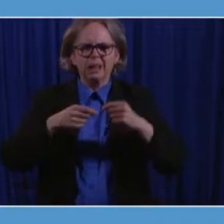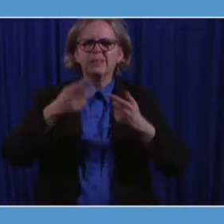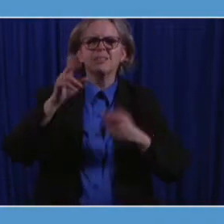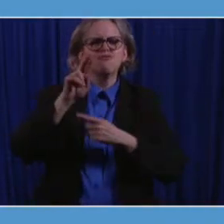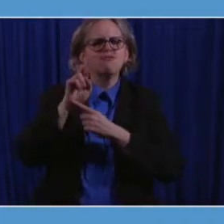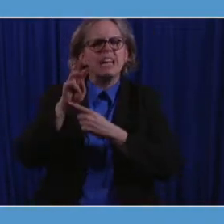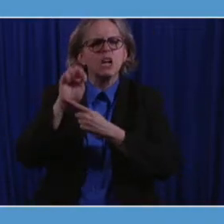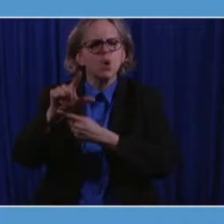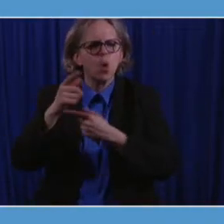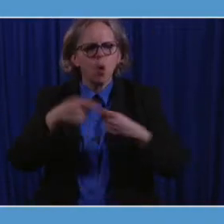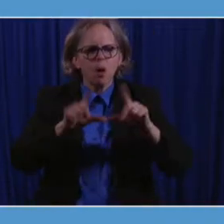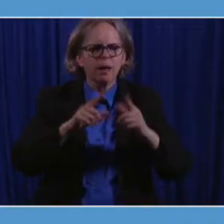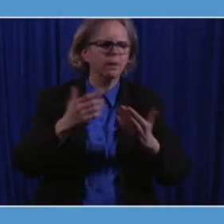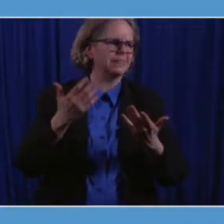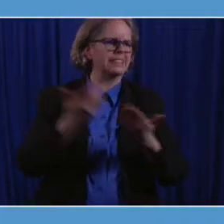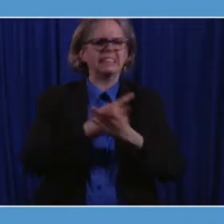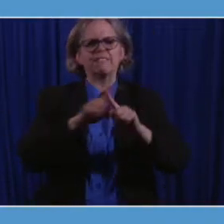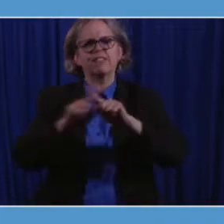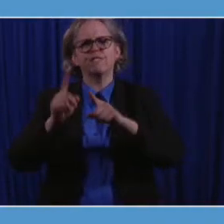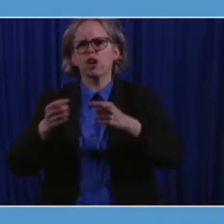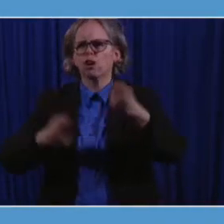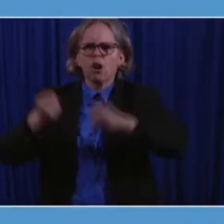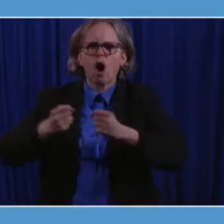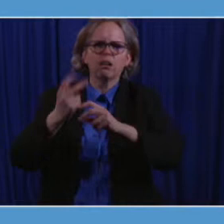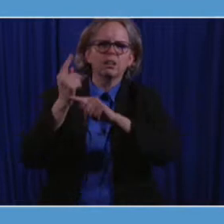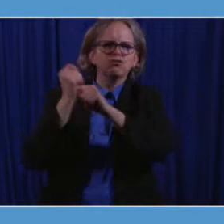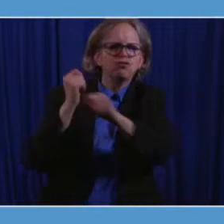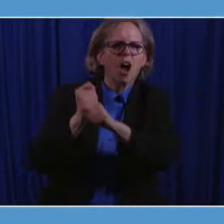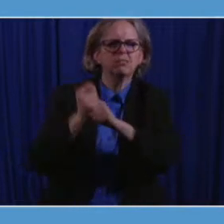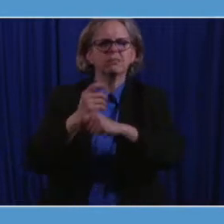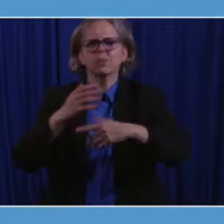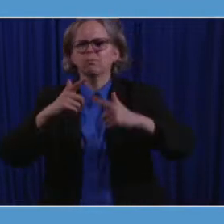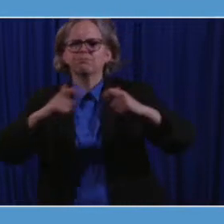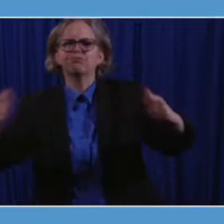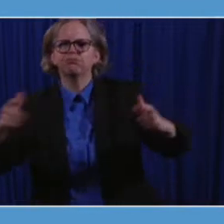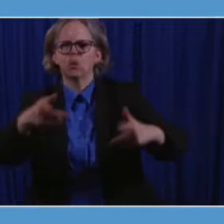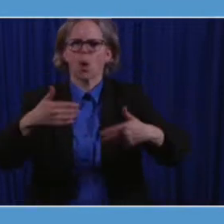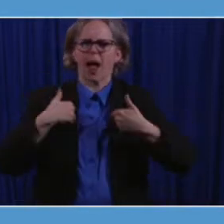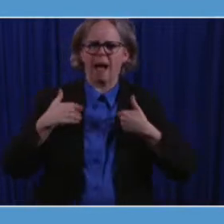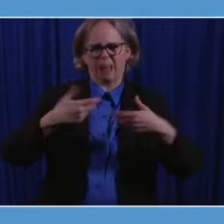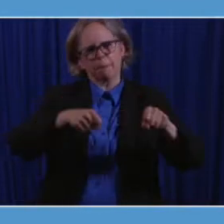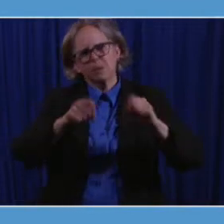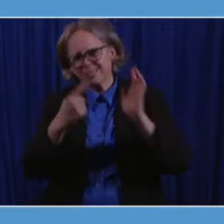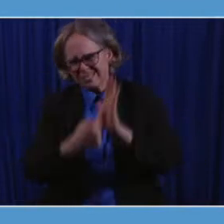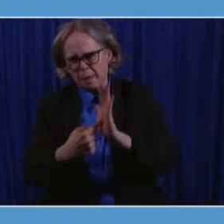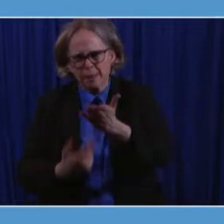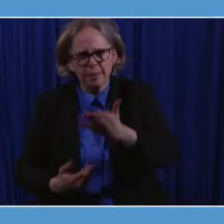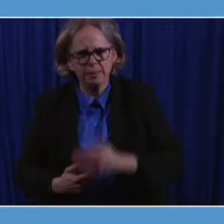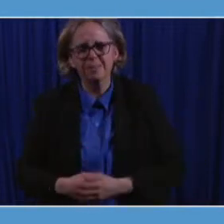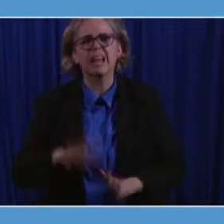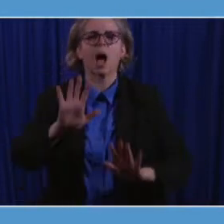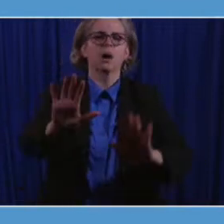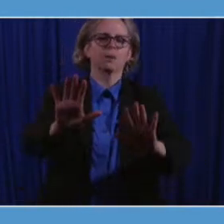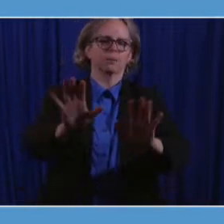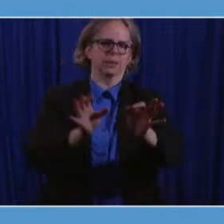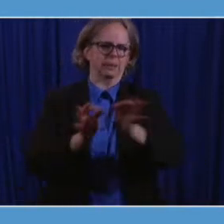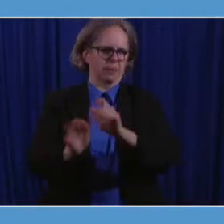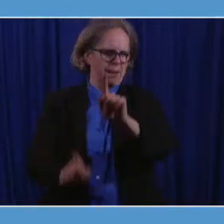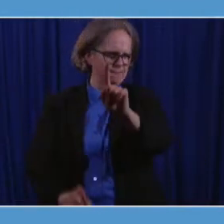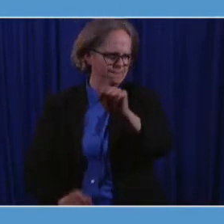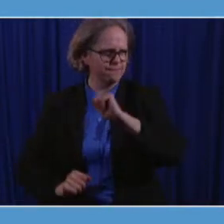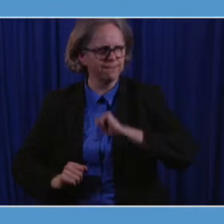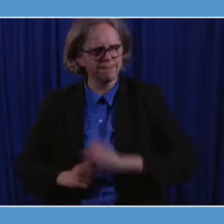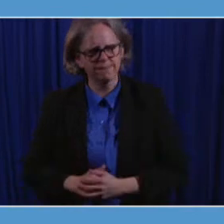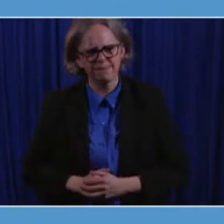But today's announcement, and then I should also mention the Get In Line online tool that